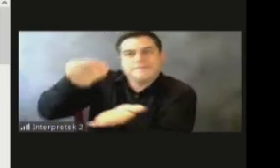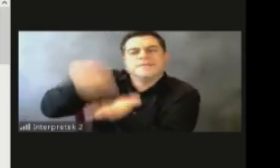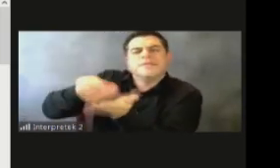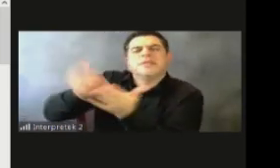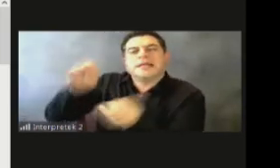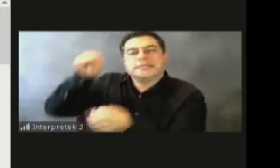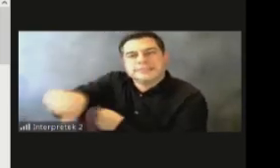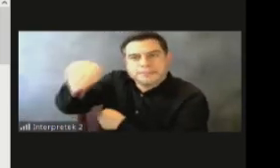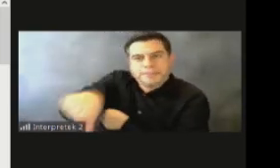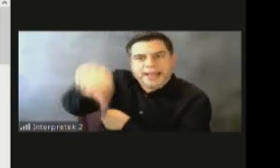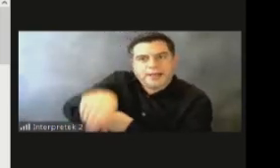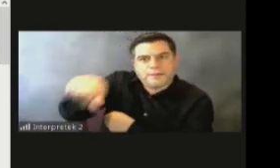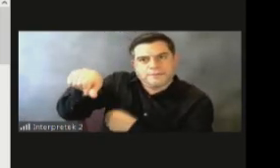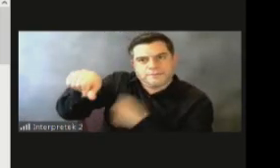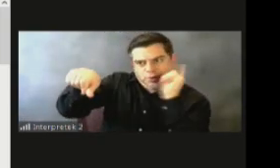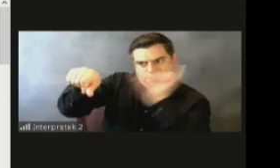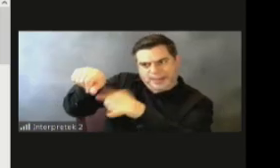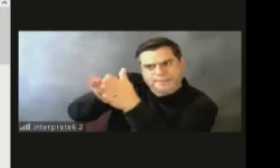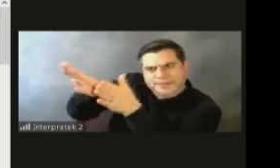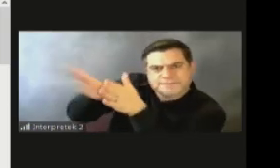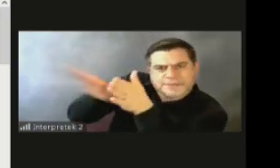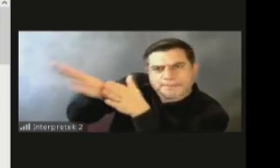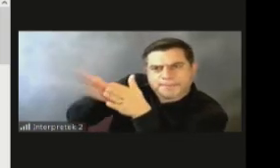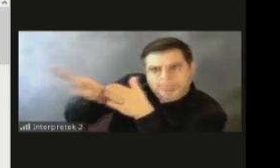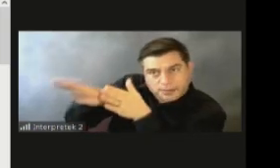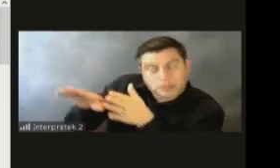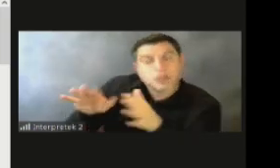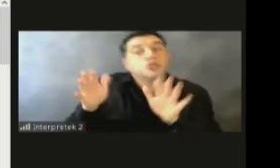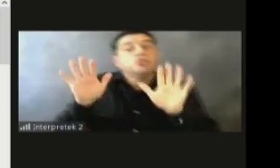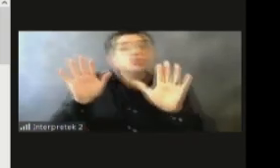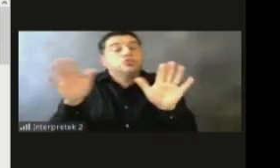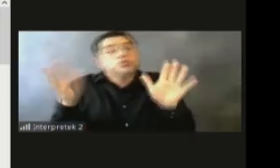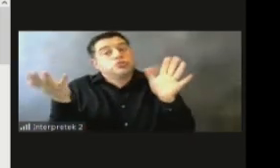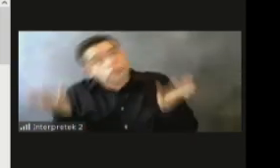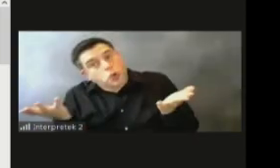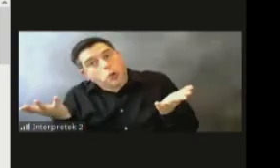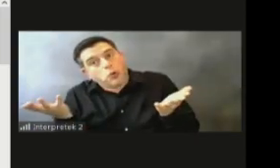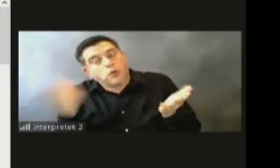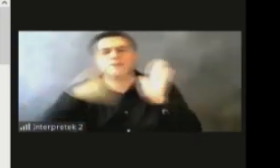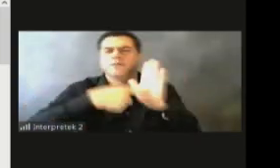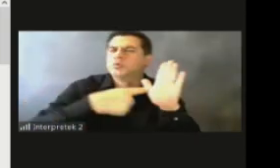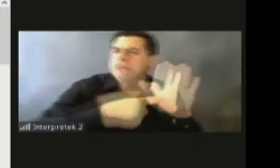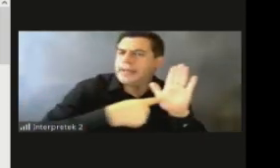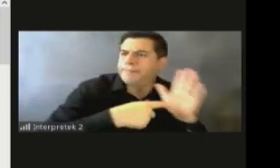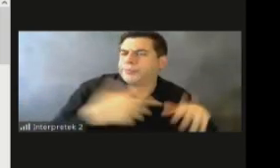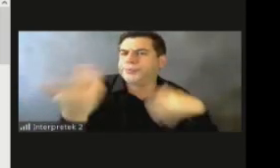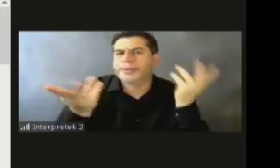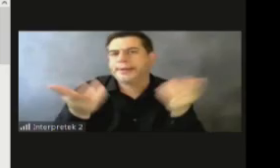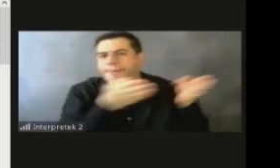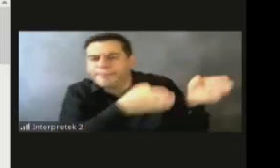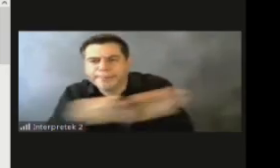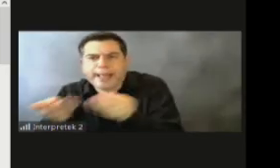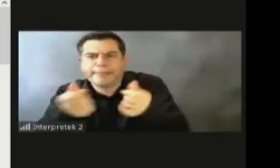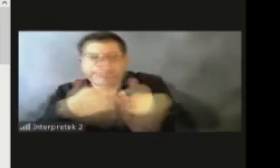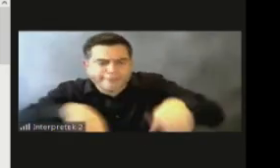public resources that go into purchasing the land, for instance, preparing the land for development, any